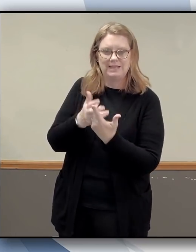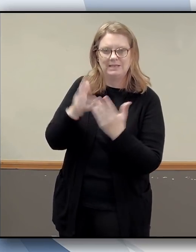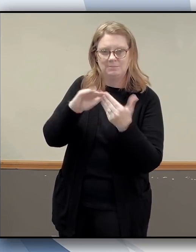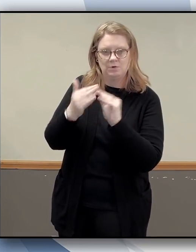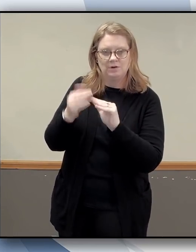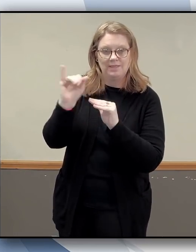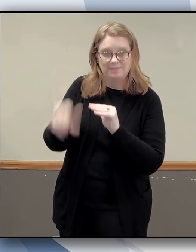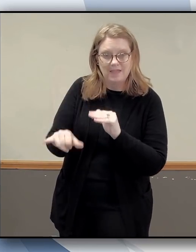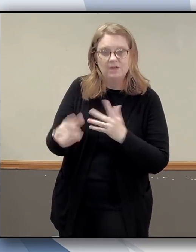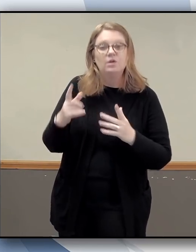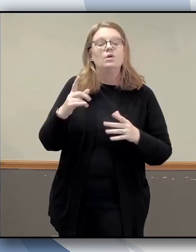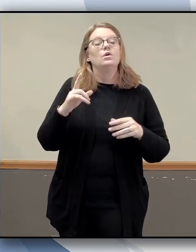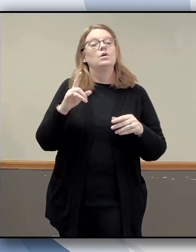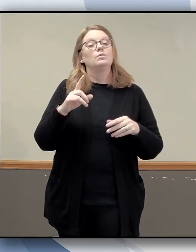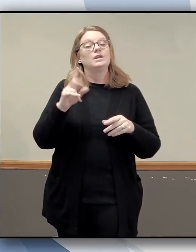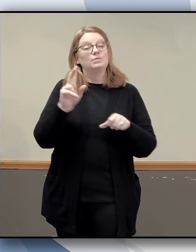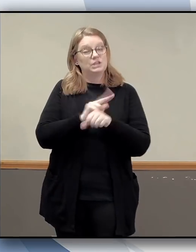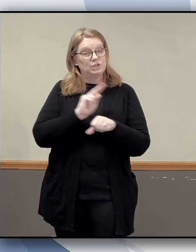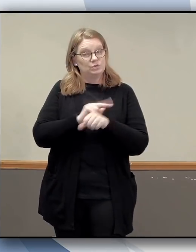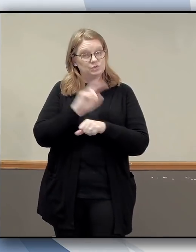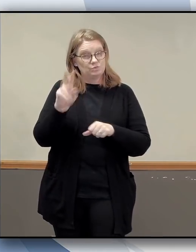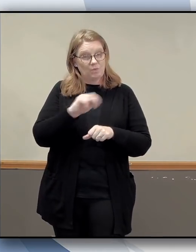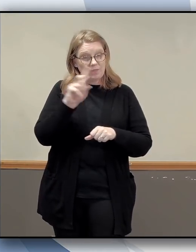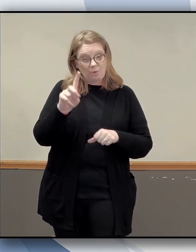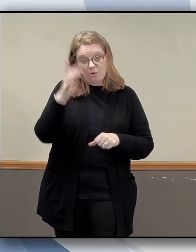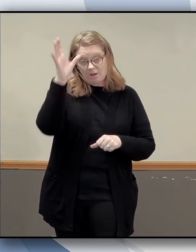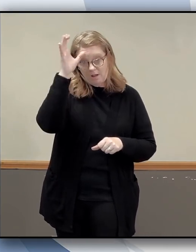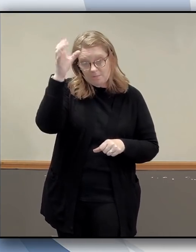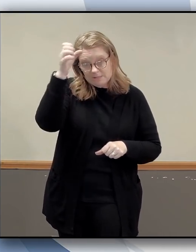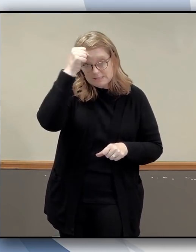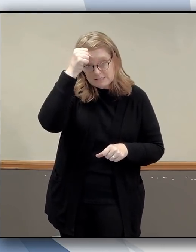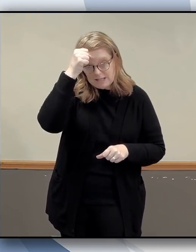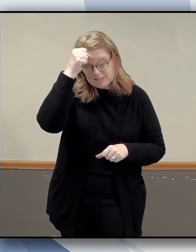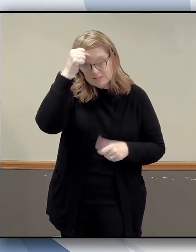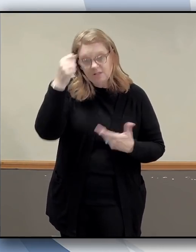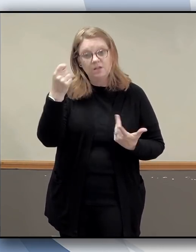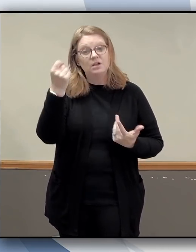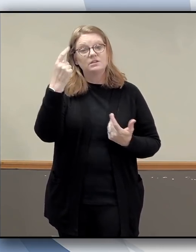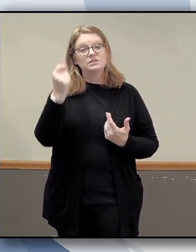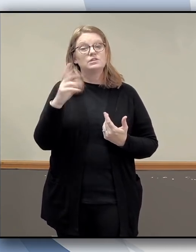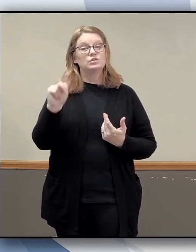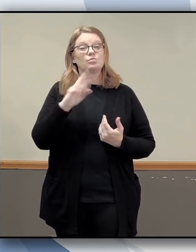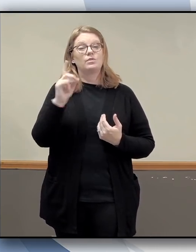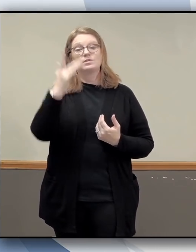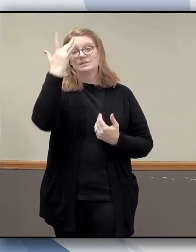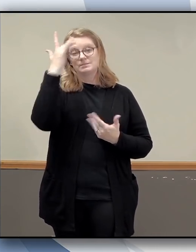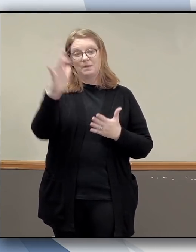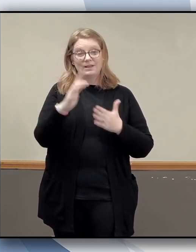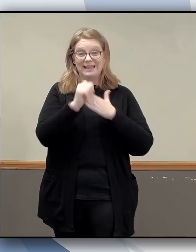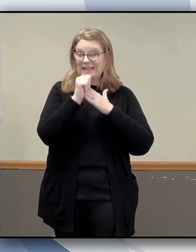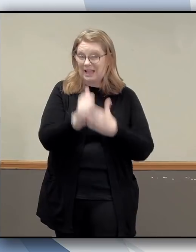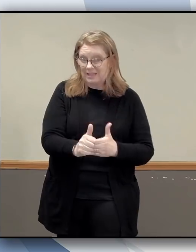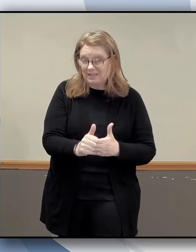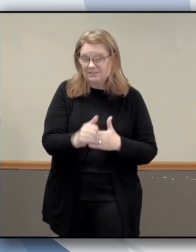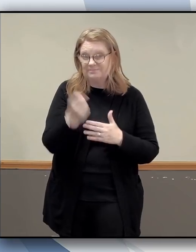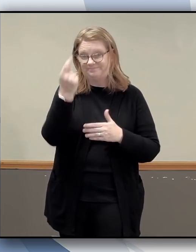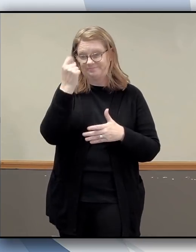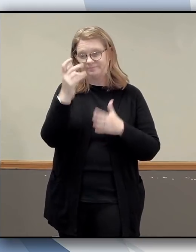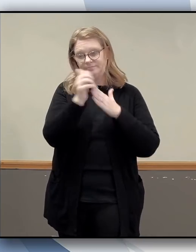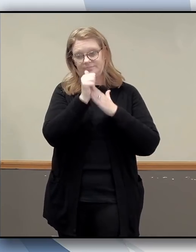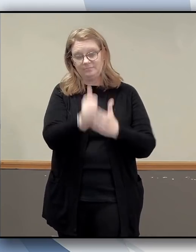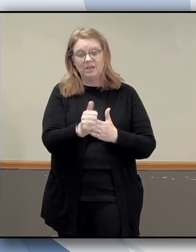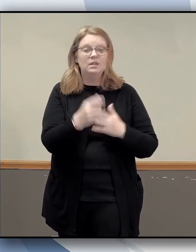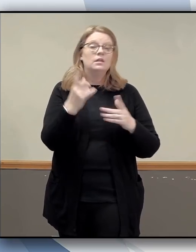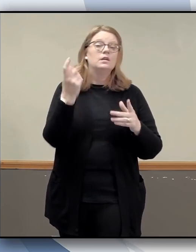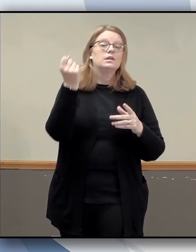North Dakota common sense as we apply these rules, because we know that these North Dakota SMART guidelines are guidelines, and communities are going to have to